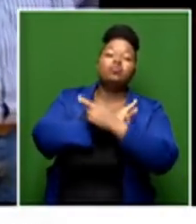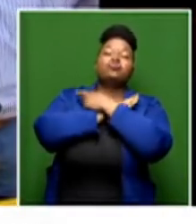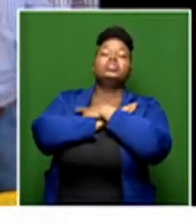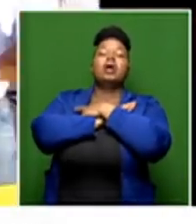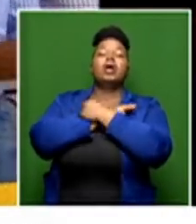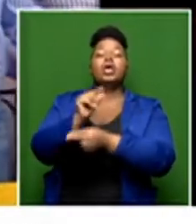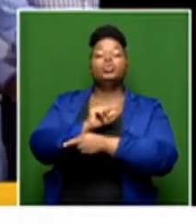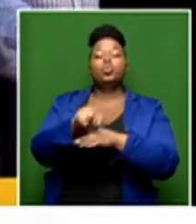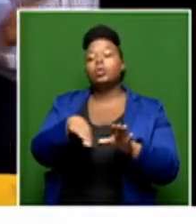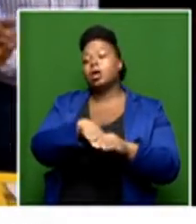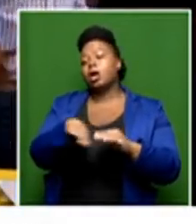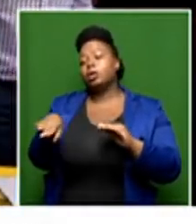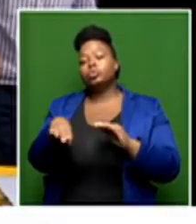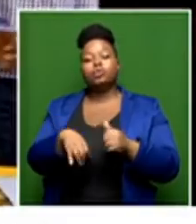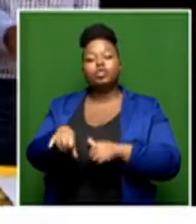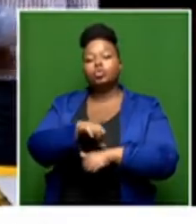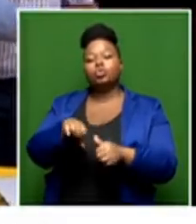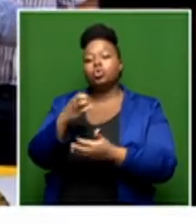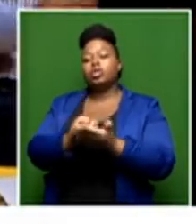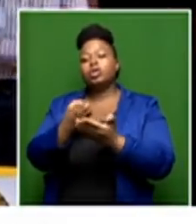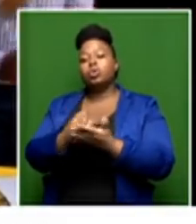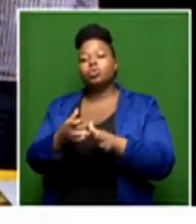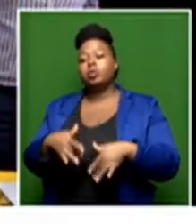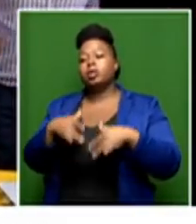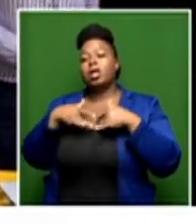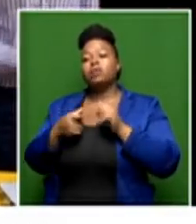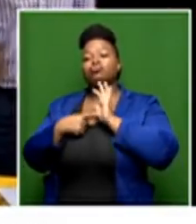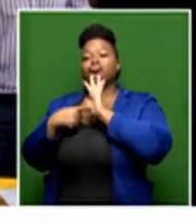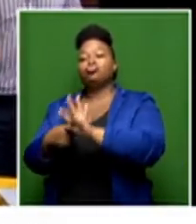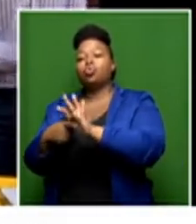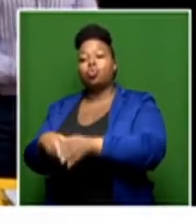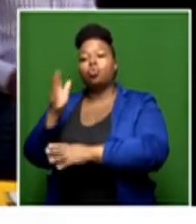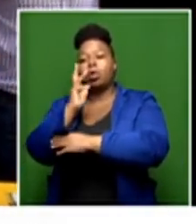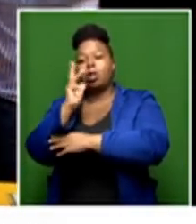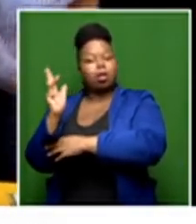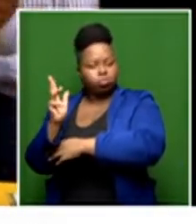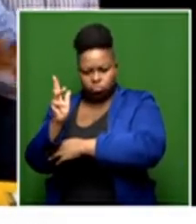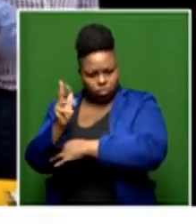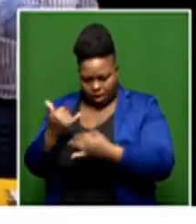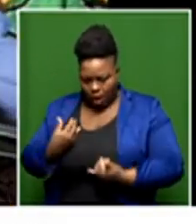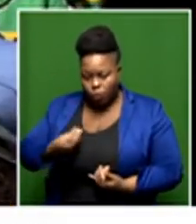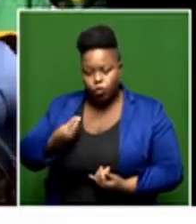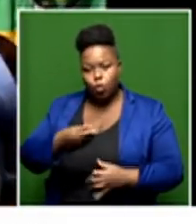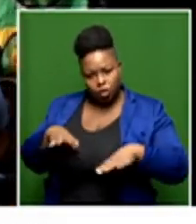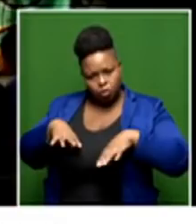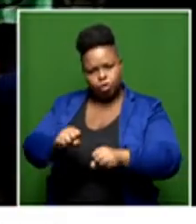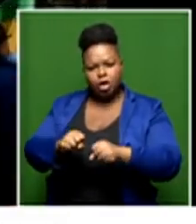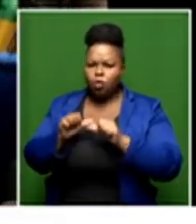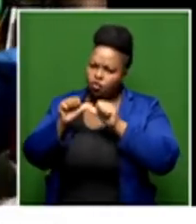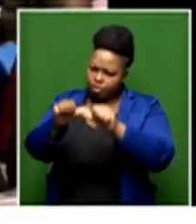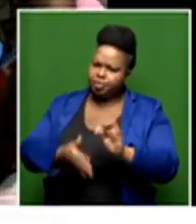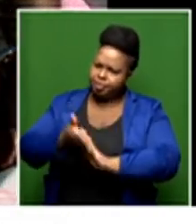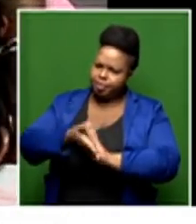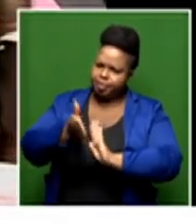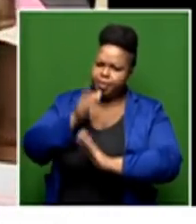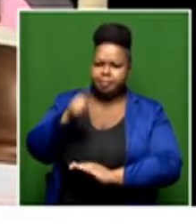the socioeconomic life in public, and these young people that are now coming in will have